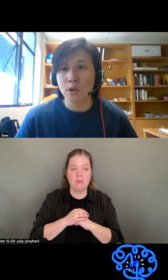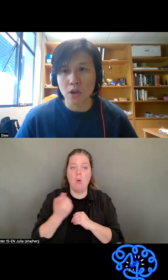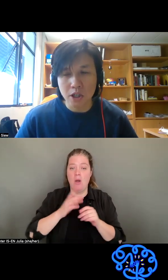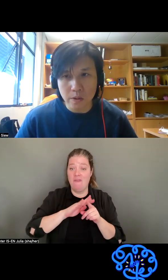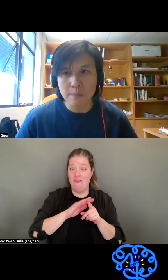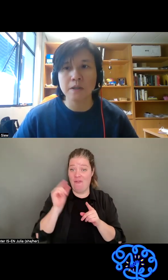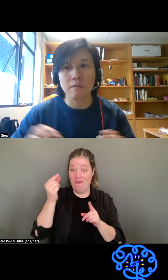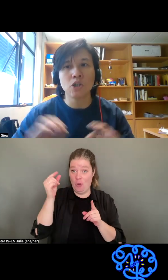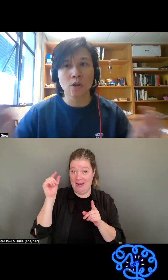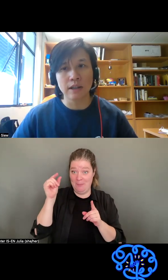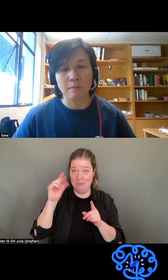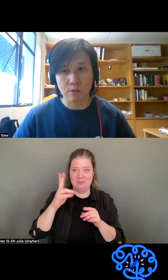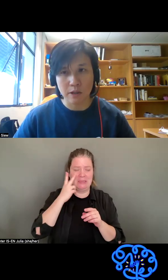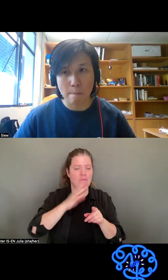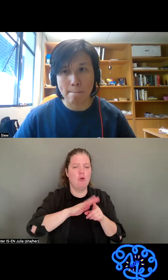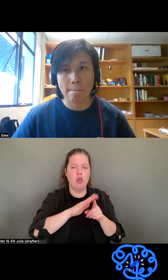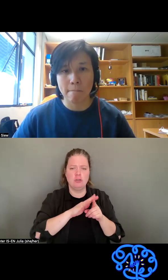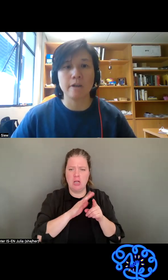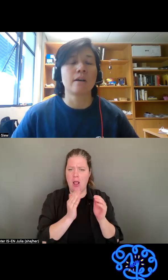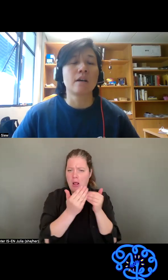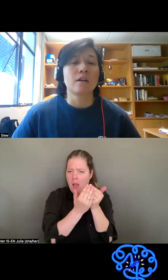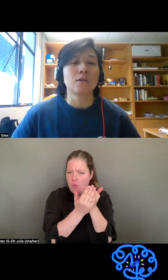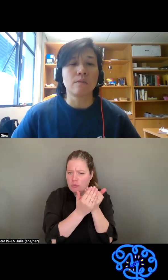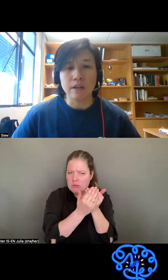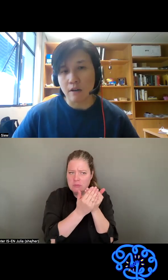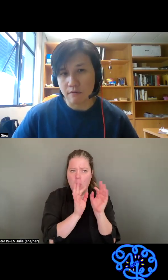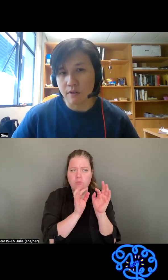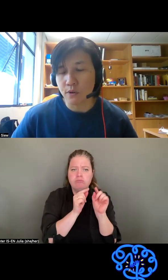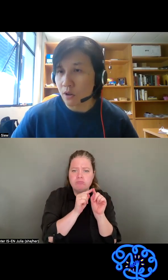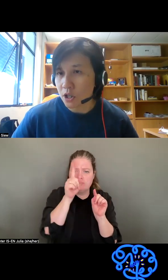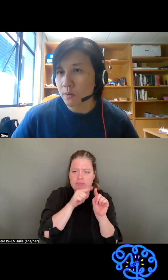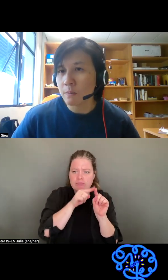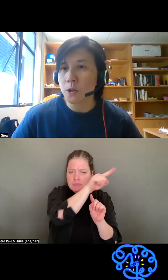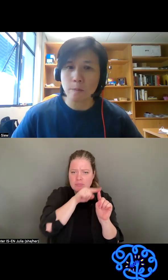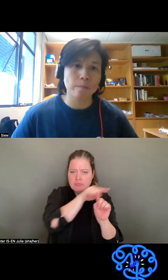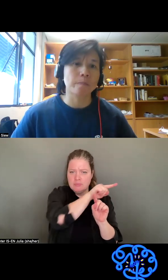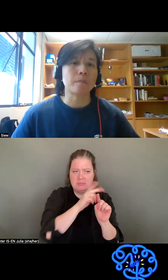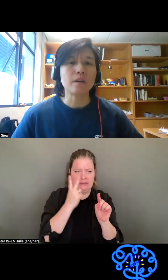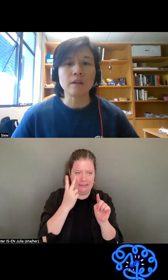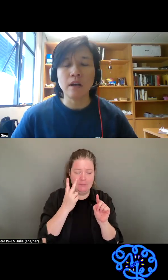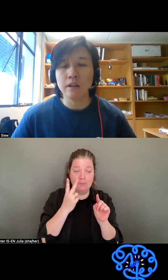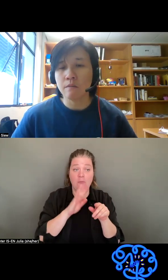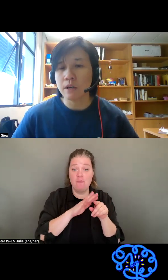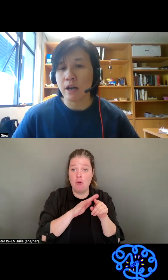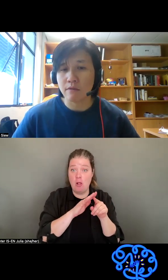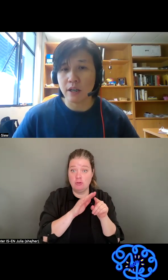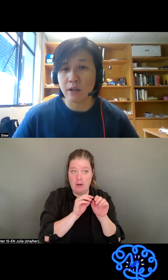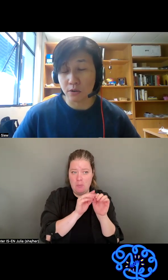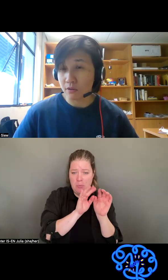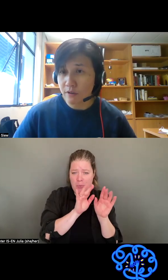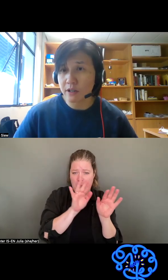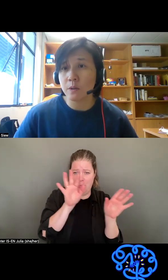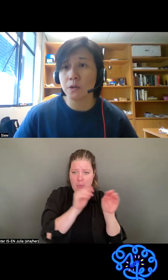they are phonological neighbors and we draw a line between them, right? So we have a phonological neighborhood, and then we have